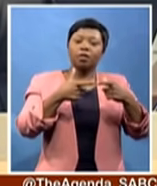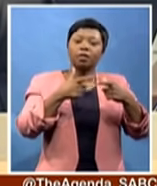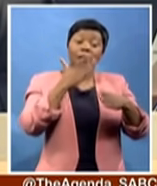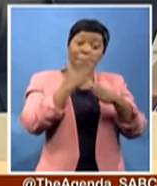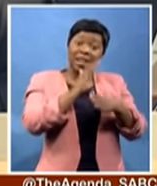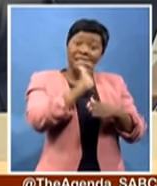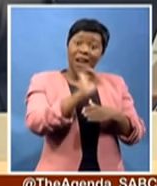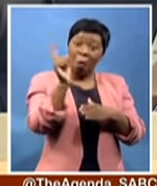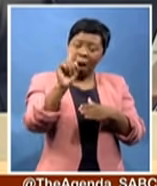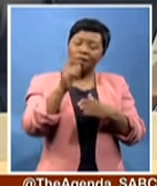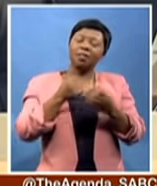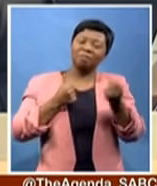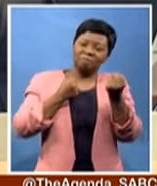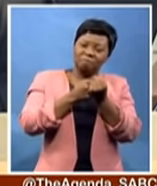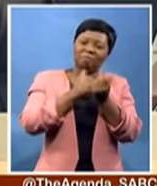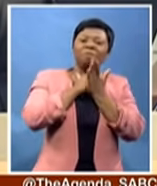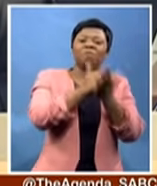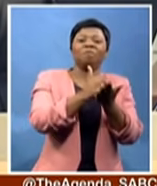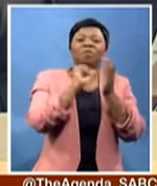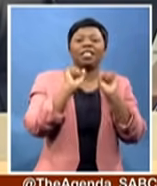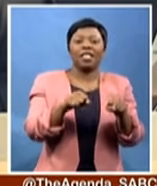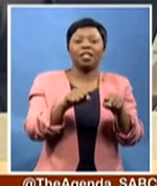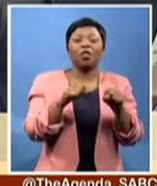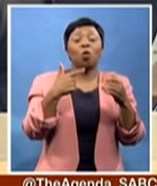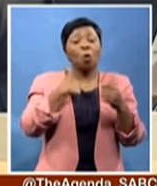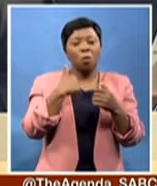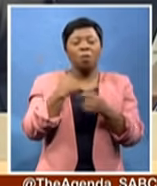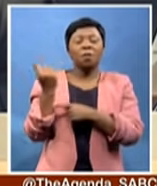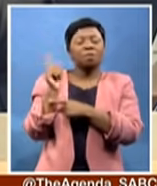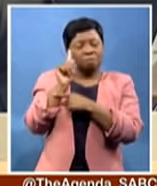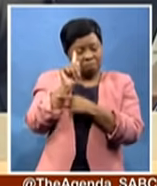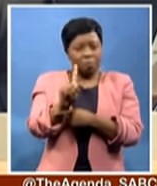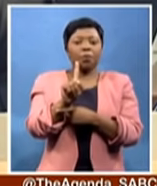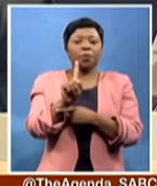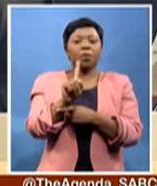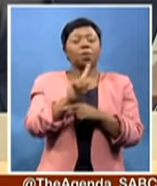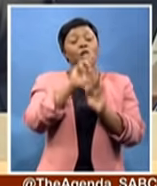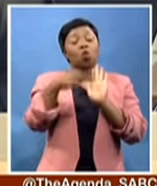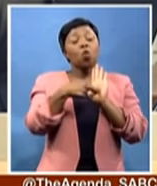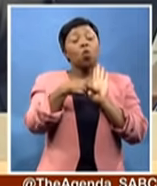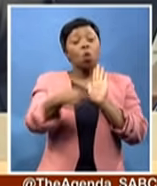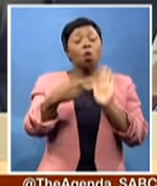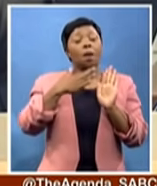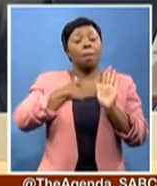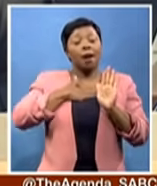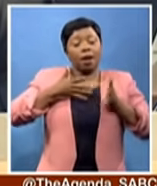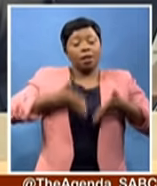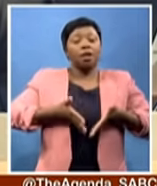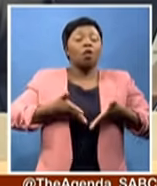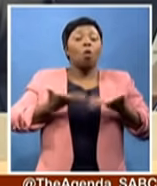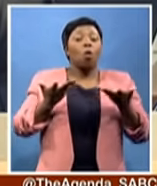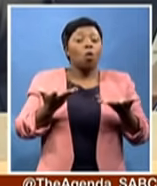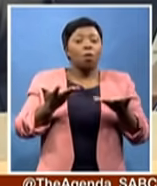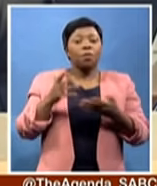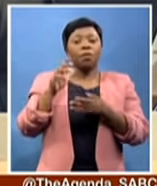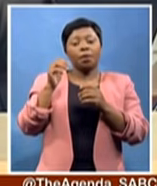So I appear here in my capacity as the President of the African National Congress, having been elected to